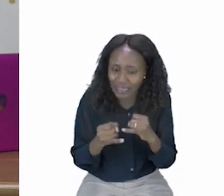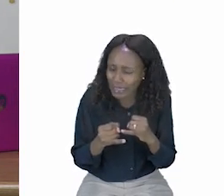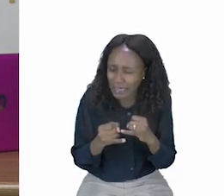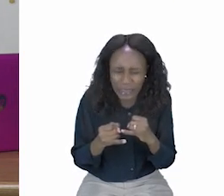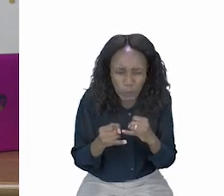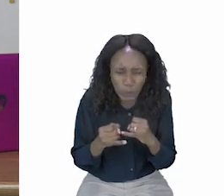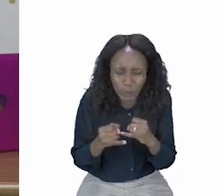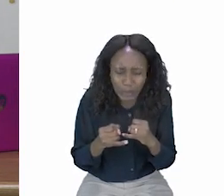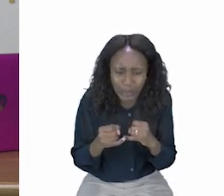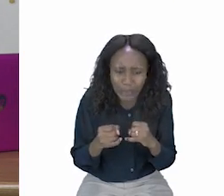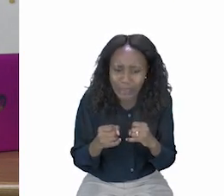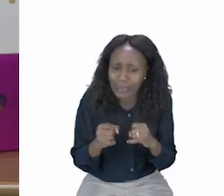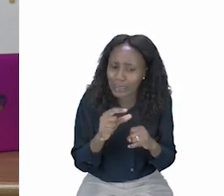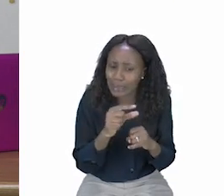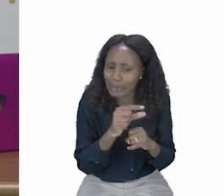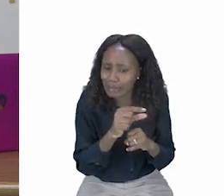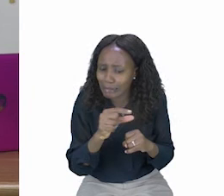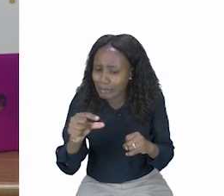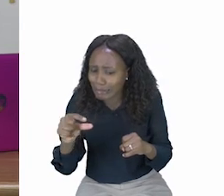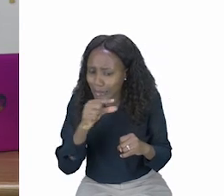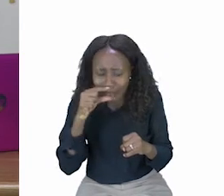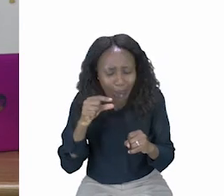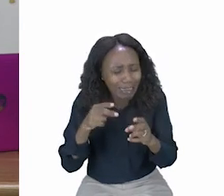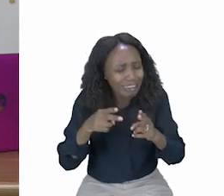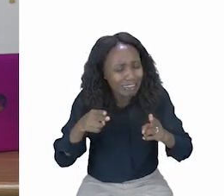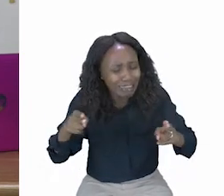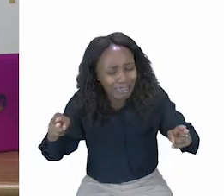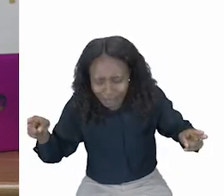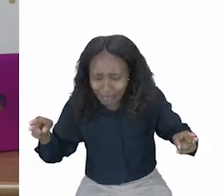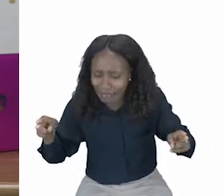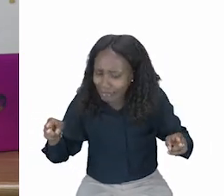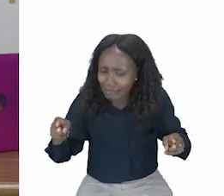word. And the big word is